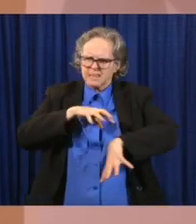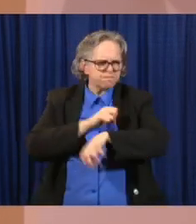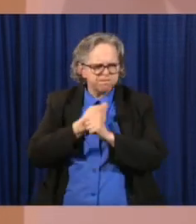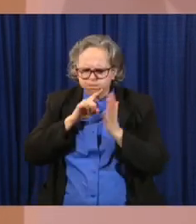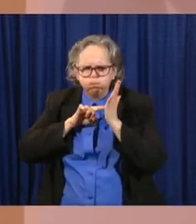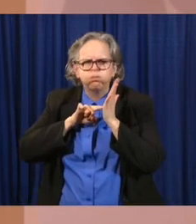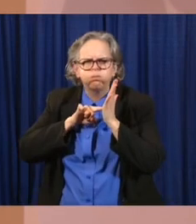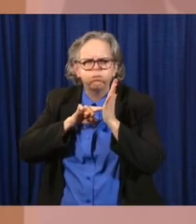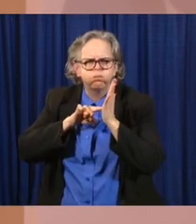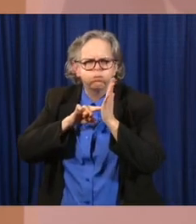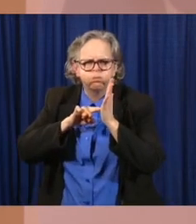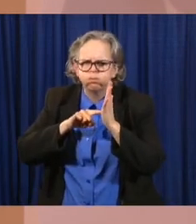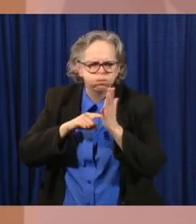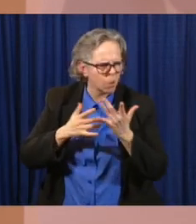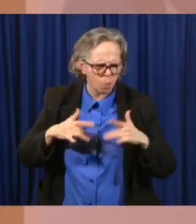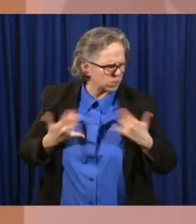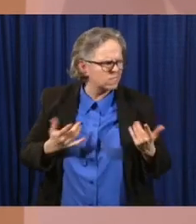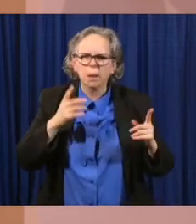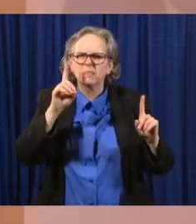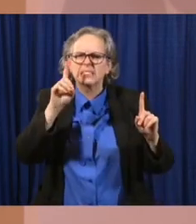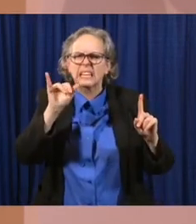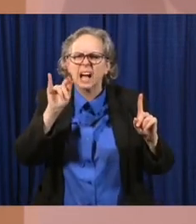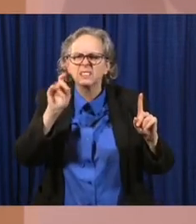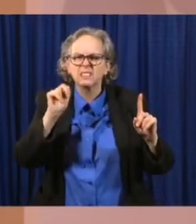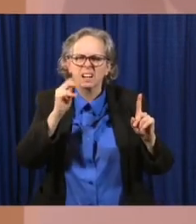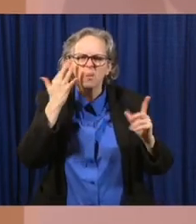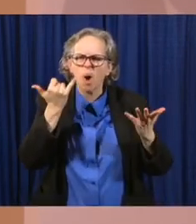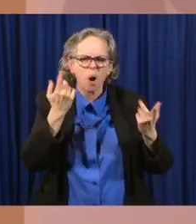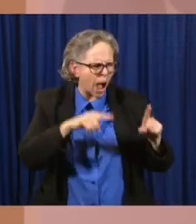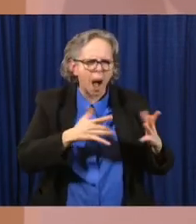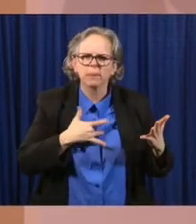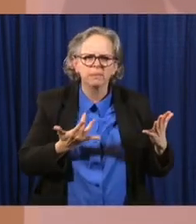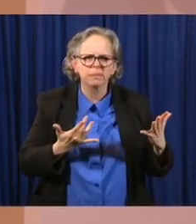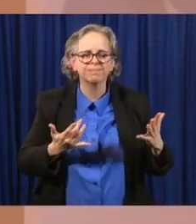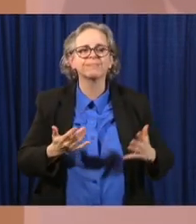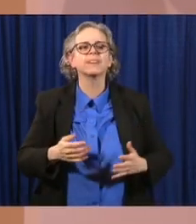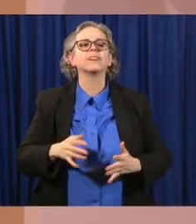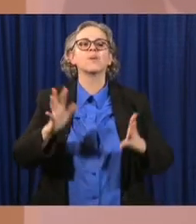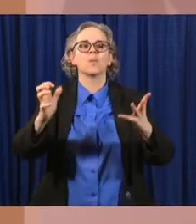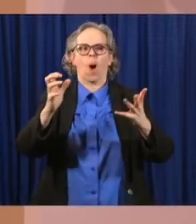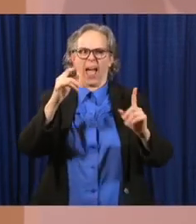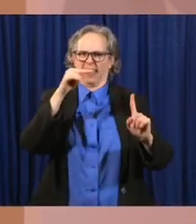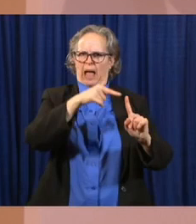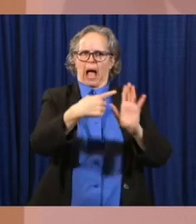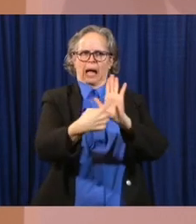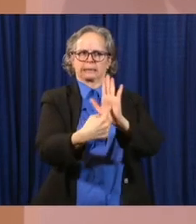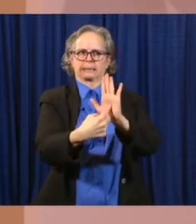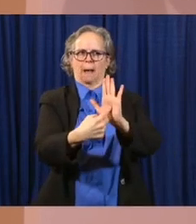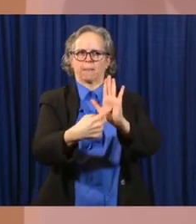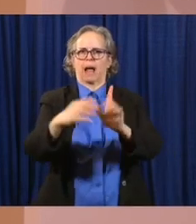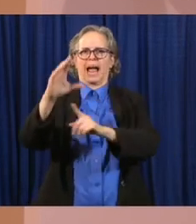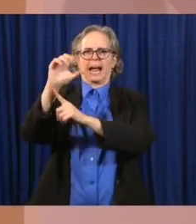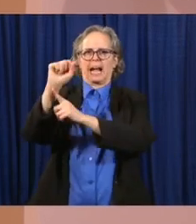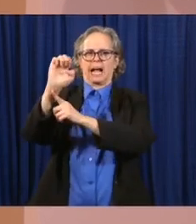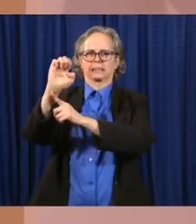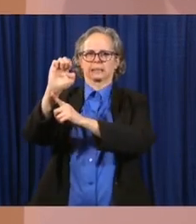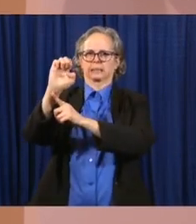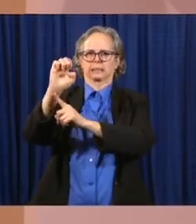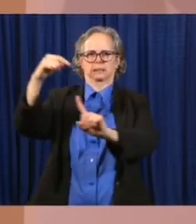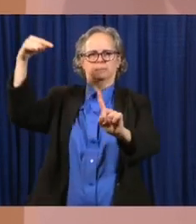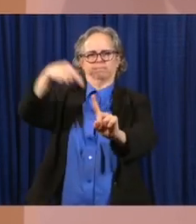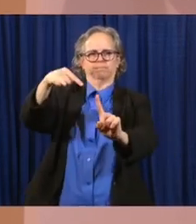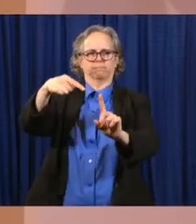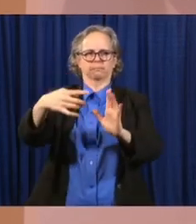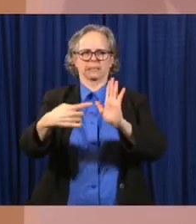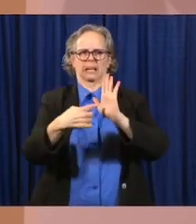this was true. And I want to use this as a case study because this really kind of represents what the experience